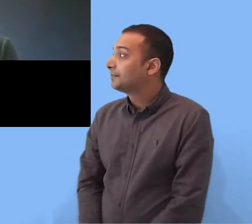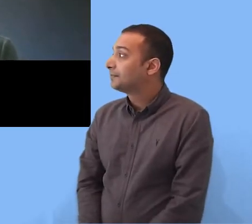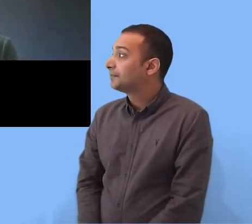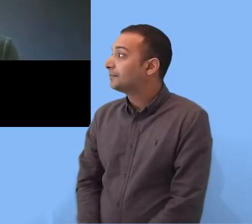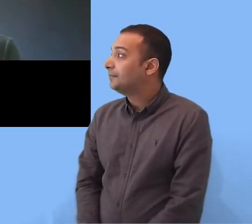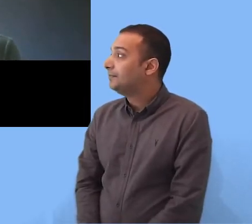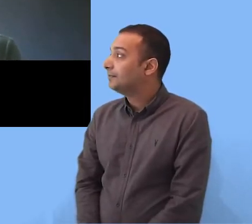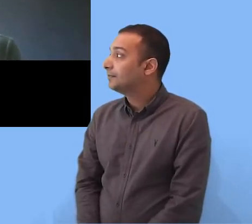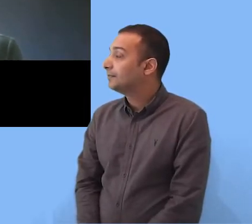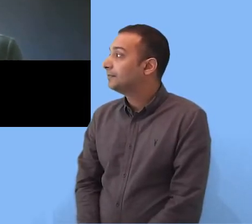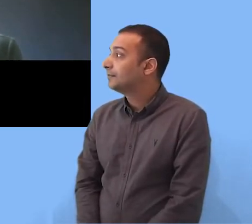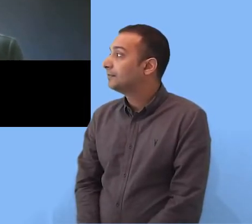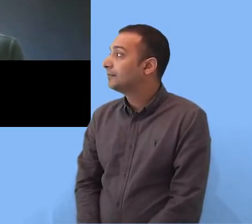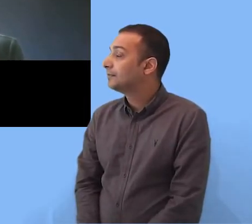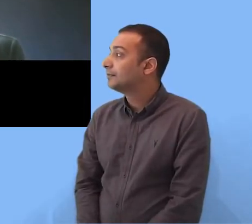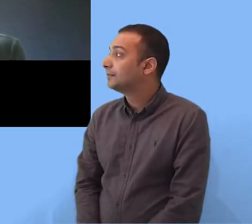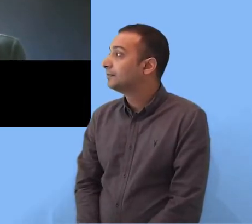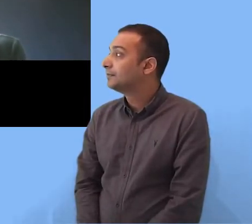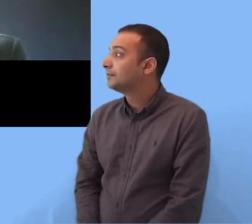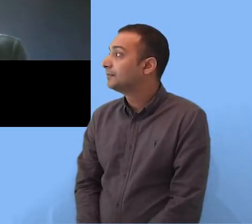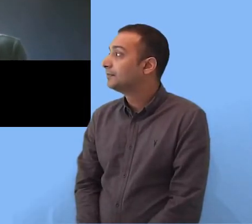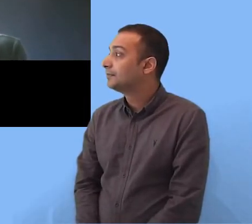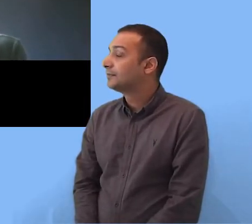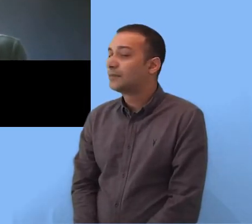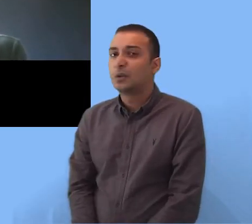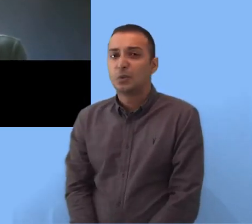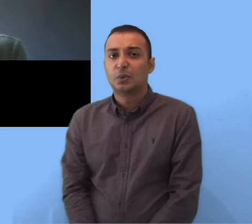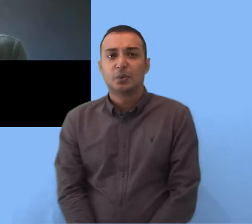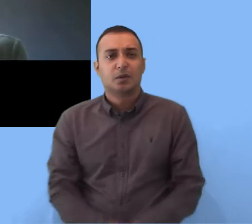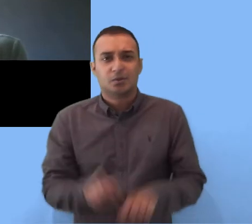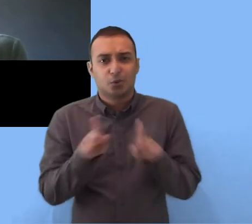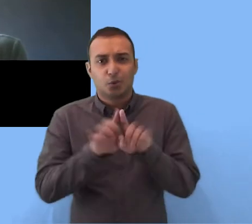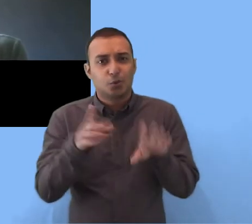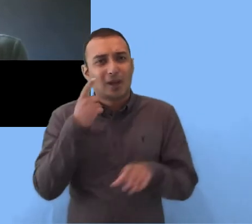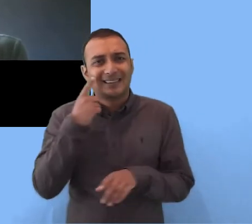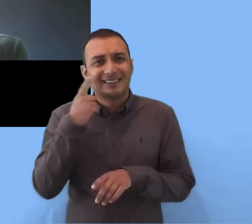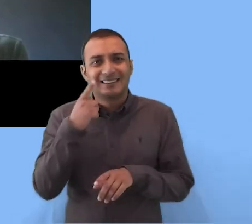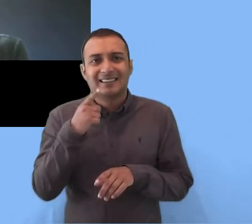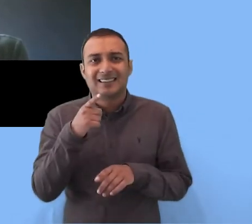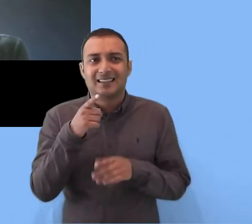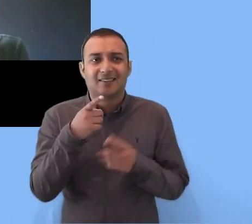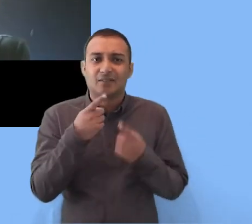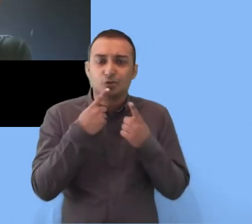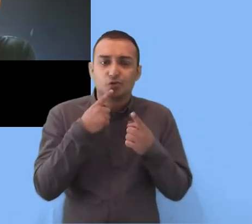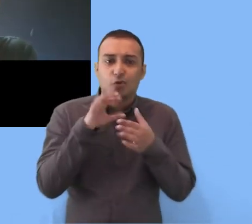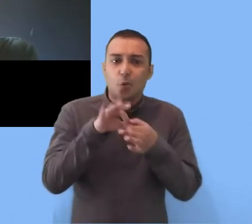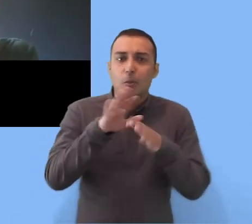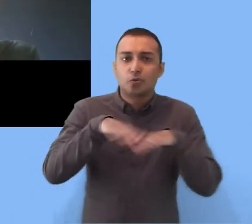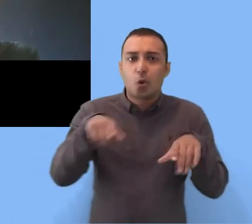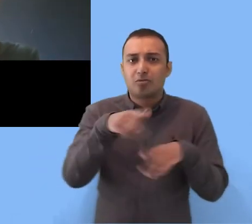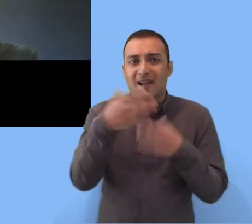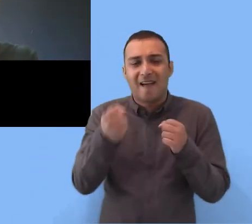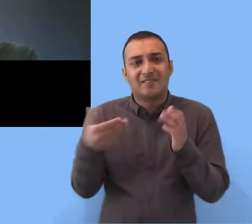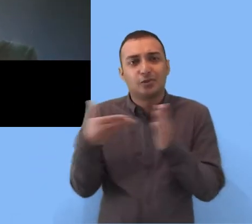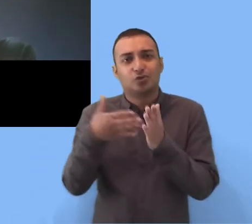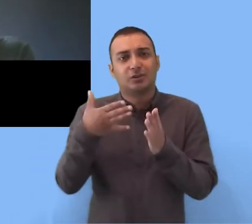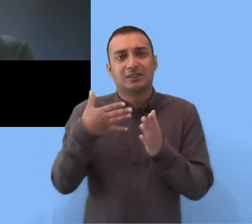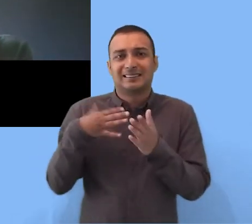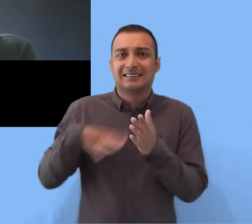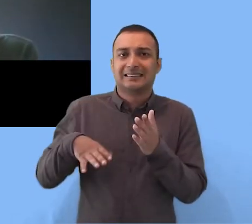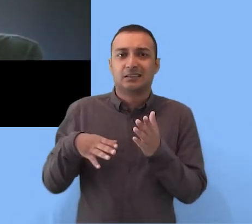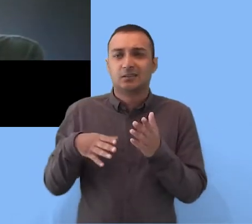like it's not easy for practitioners working with children with additional needs. Like it requires extra support and training. Yeah, it does. And